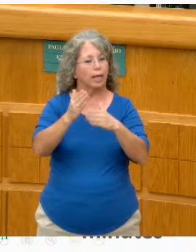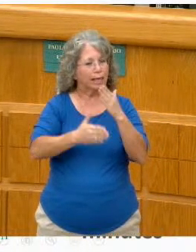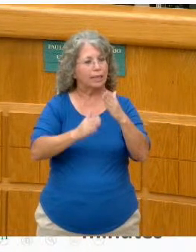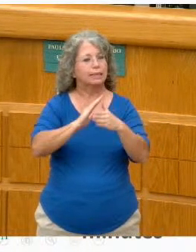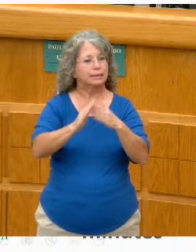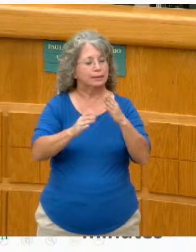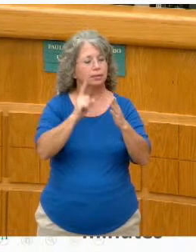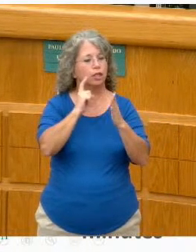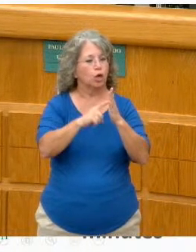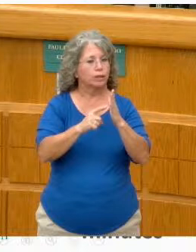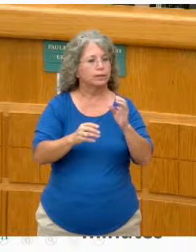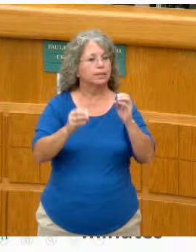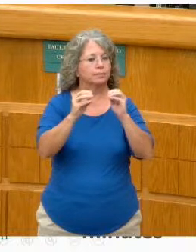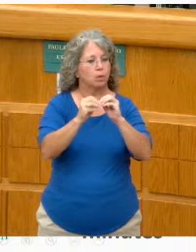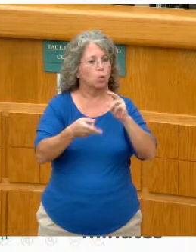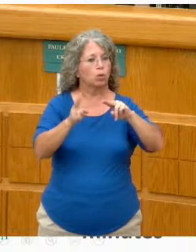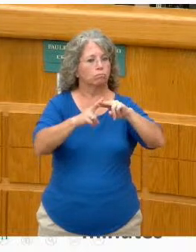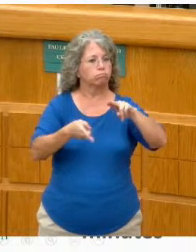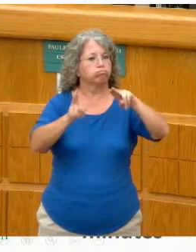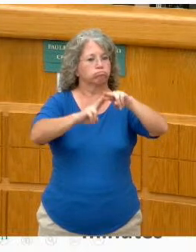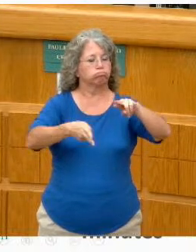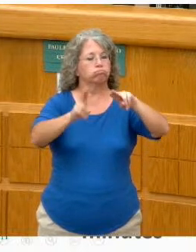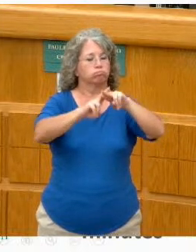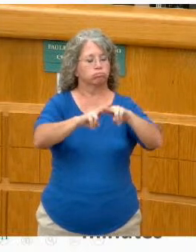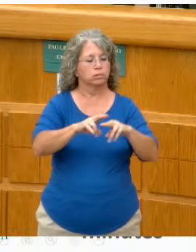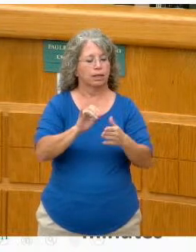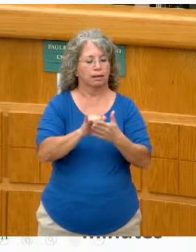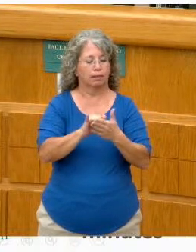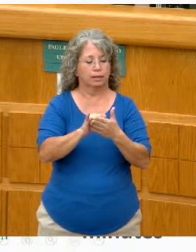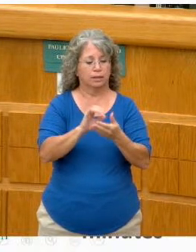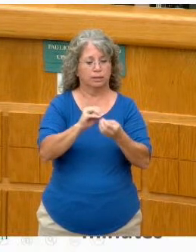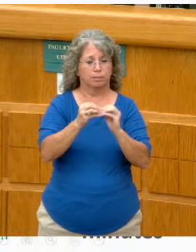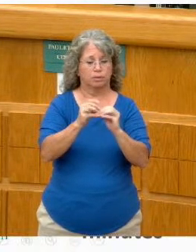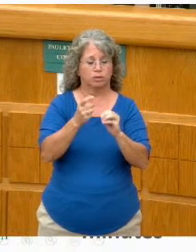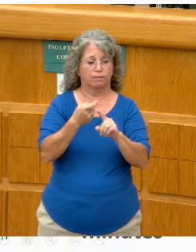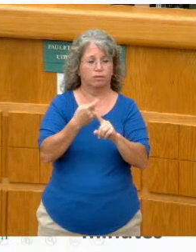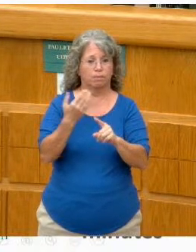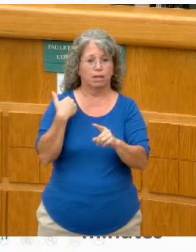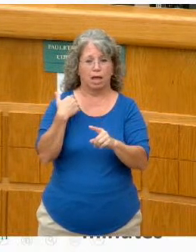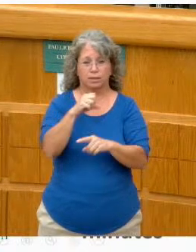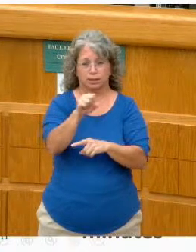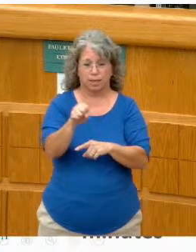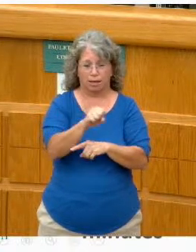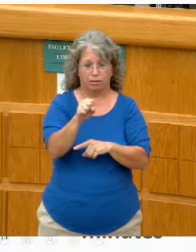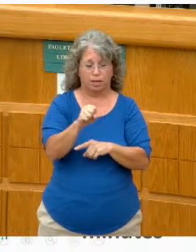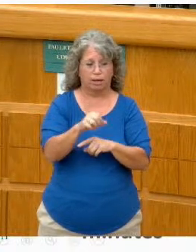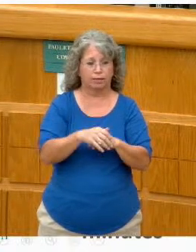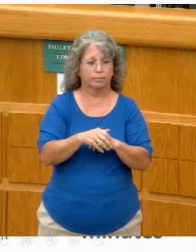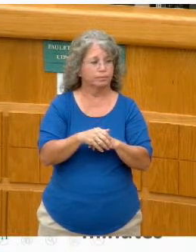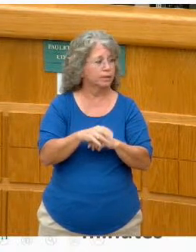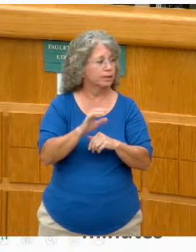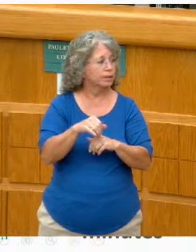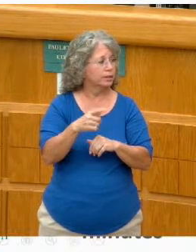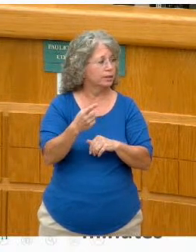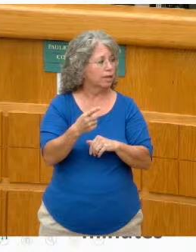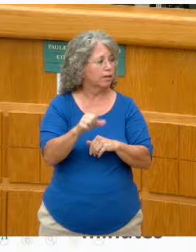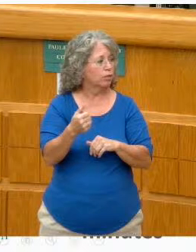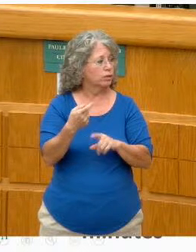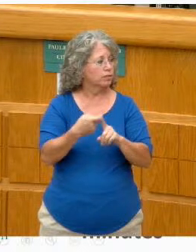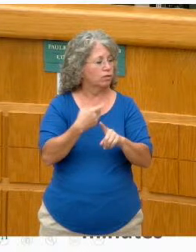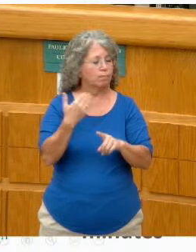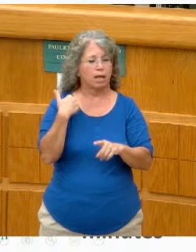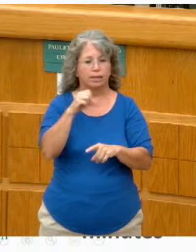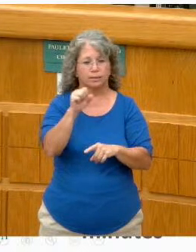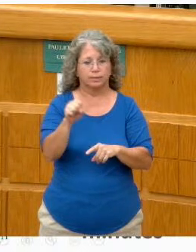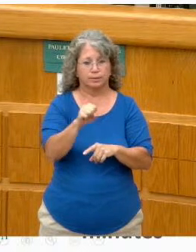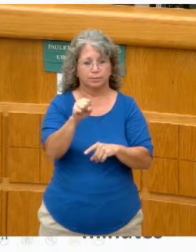this data point is from last Saturday, and this data point is from last Friday. I don't know why the number